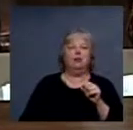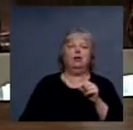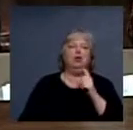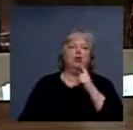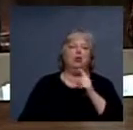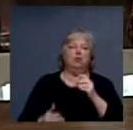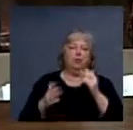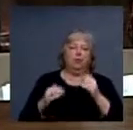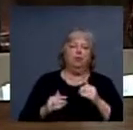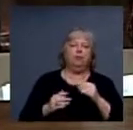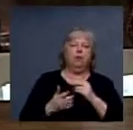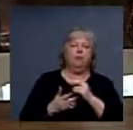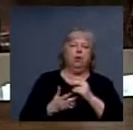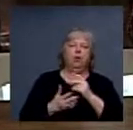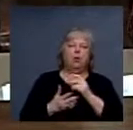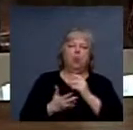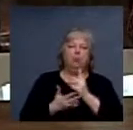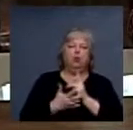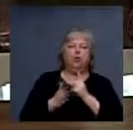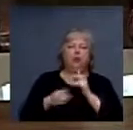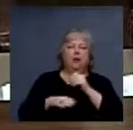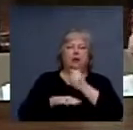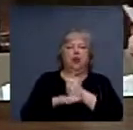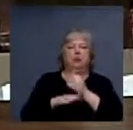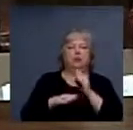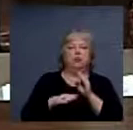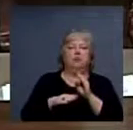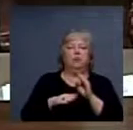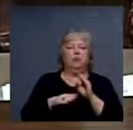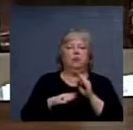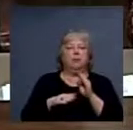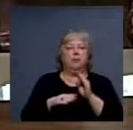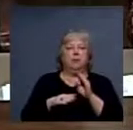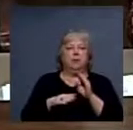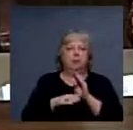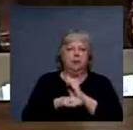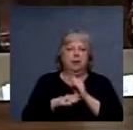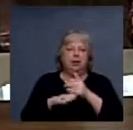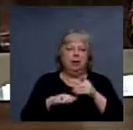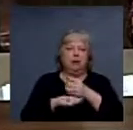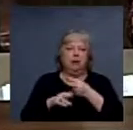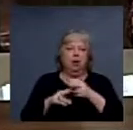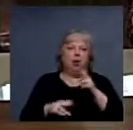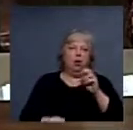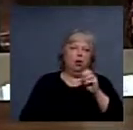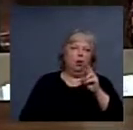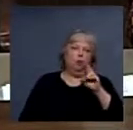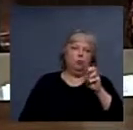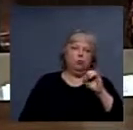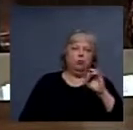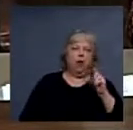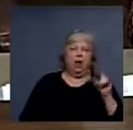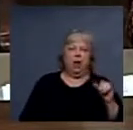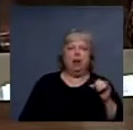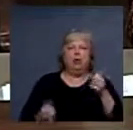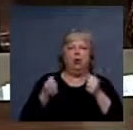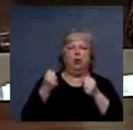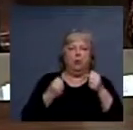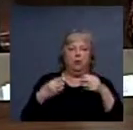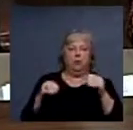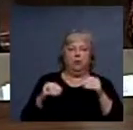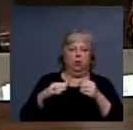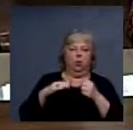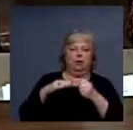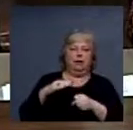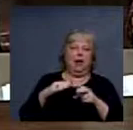approve a planned zoning development, establish a planned commercial district titled O'Reilly Automotive Store, Short Form PDC, located south of East Roosevelt